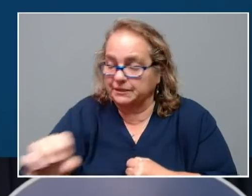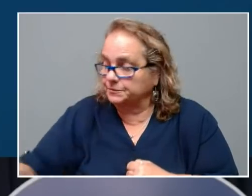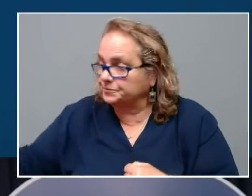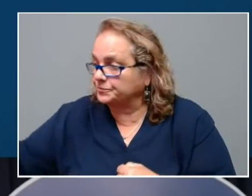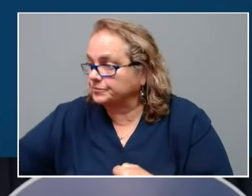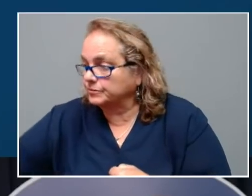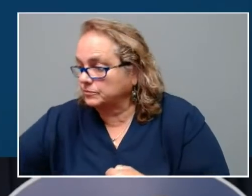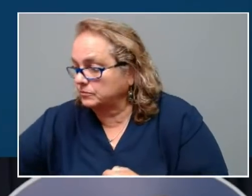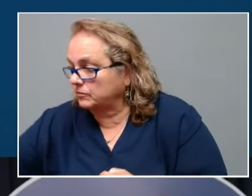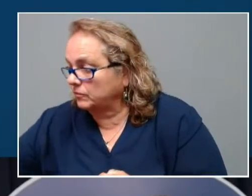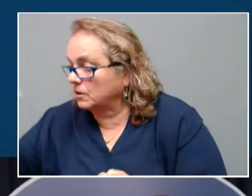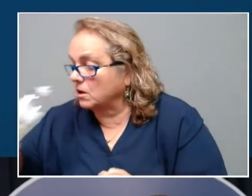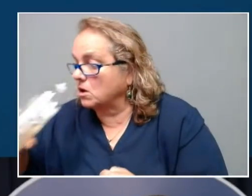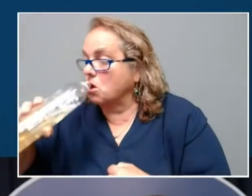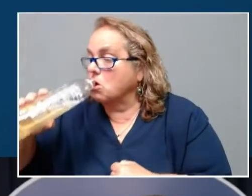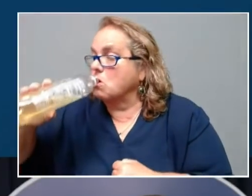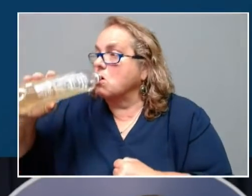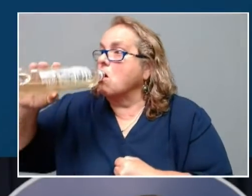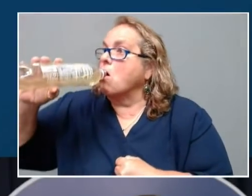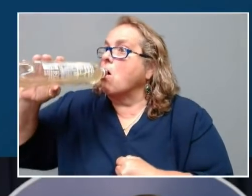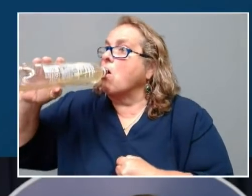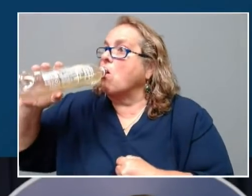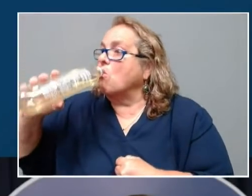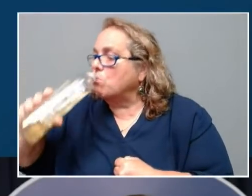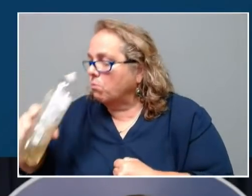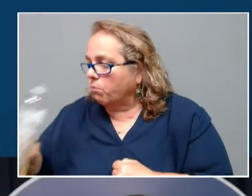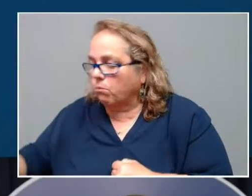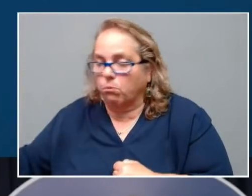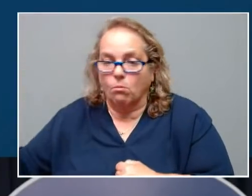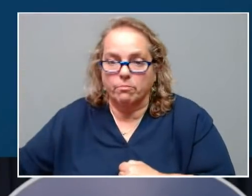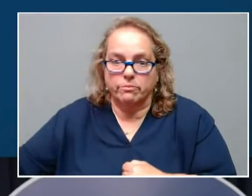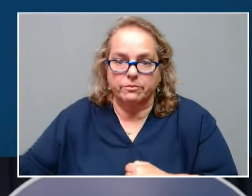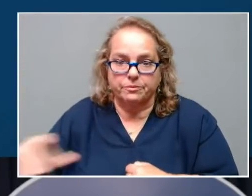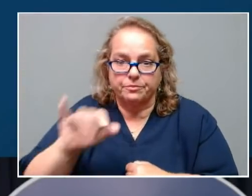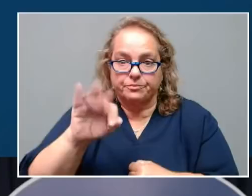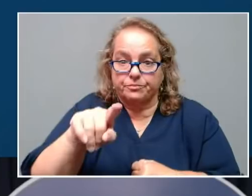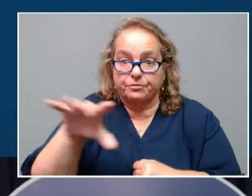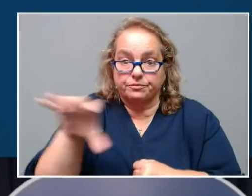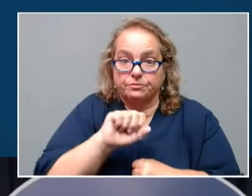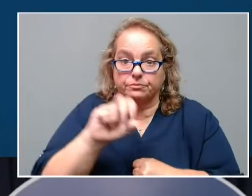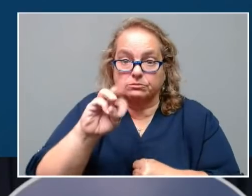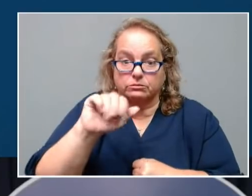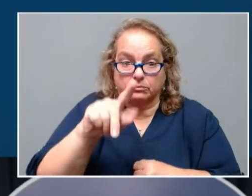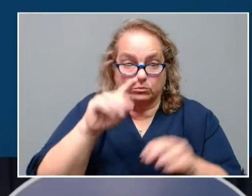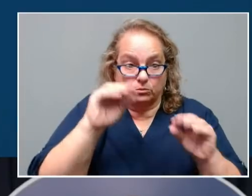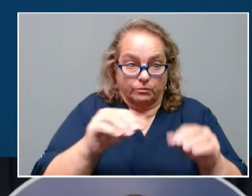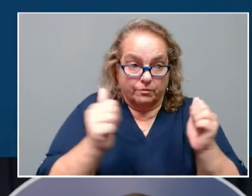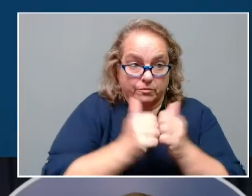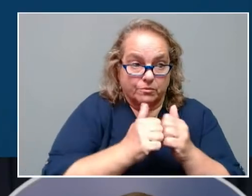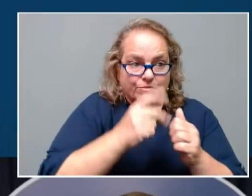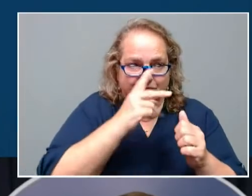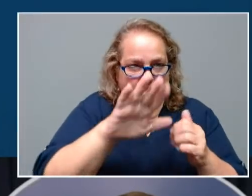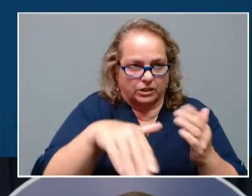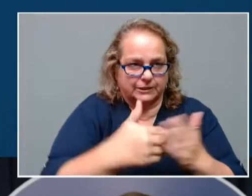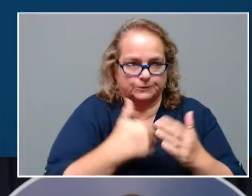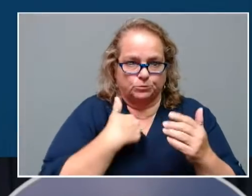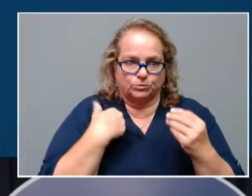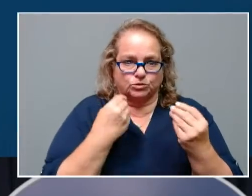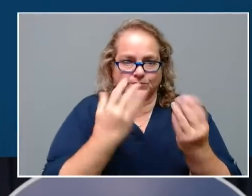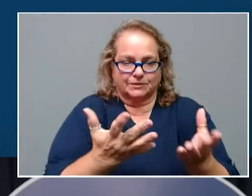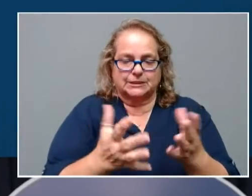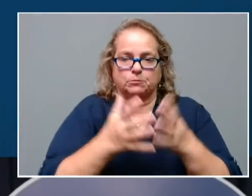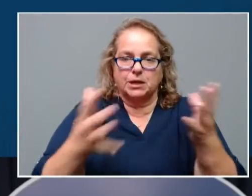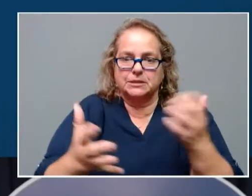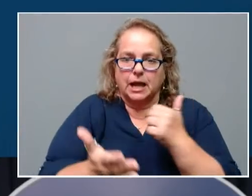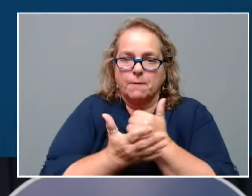all together, we are certainly working really hard to provide as much help as we possibly can all